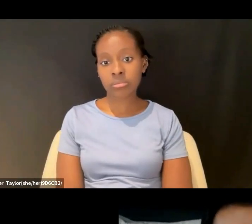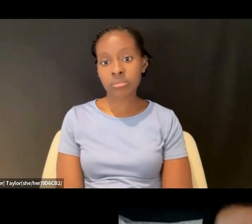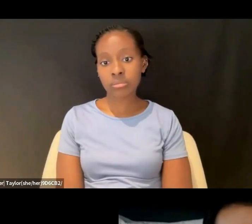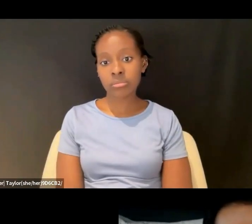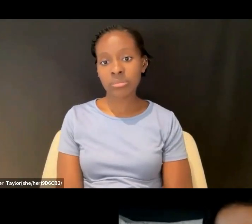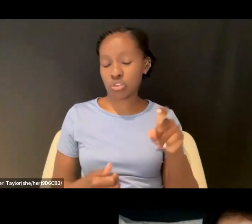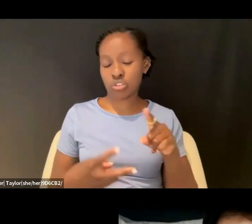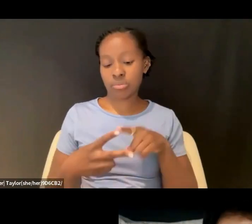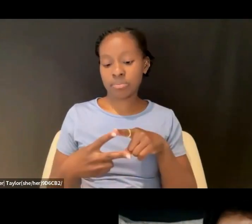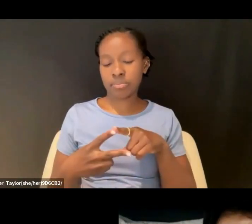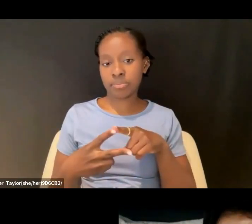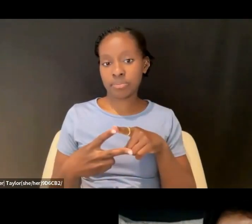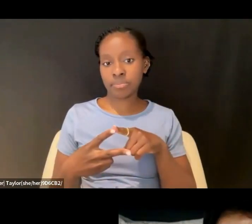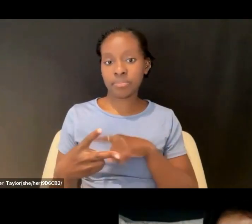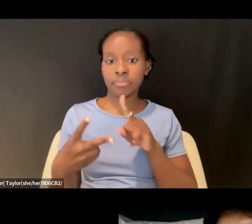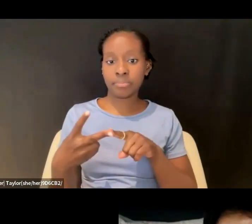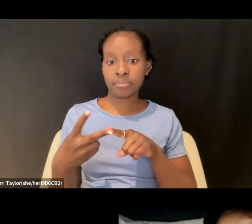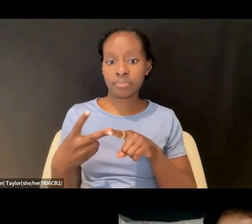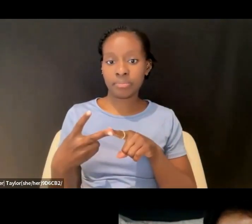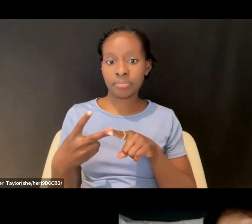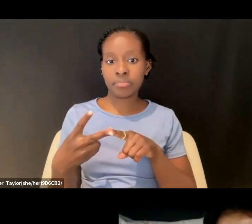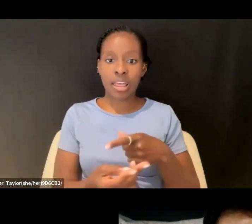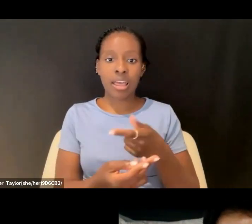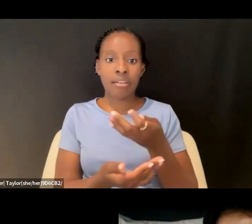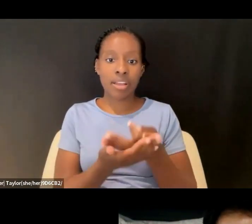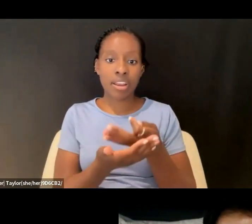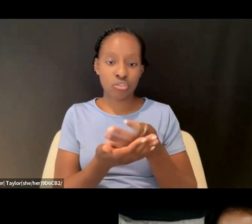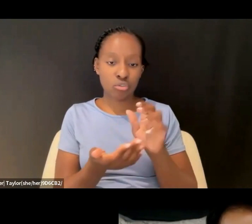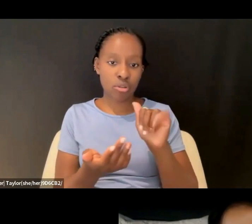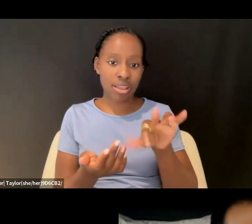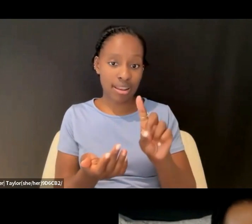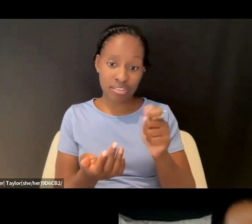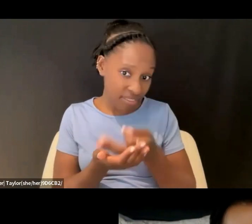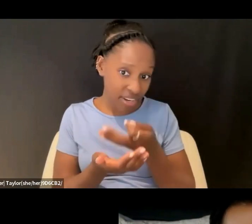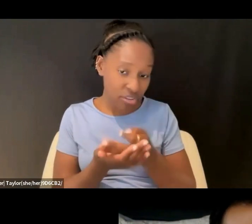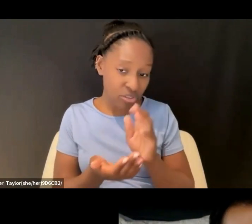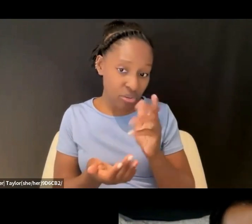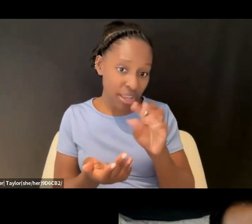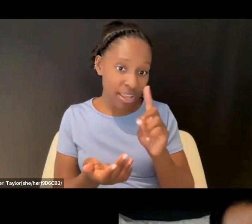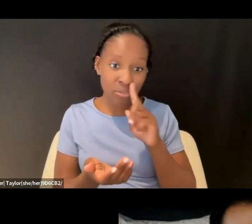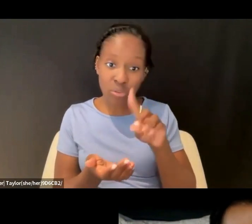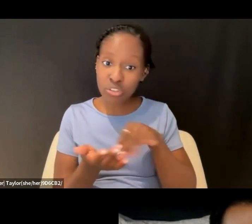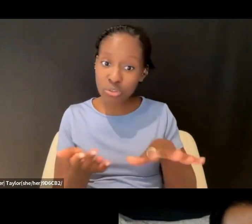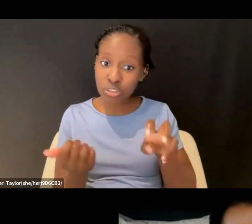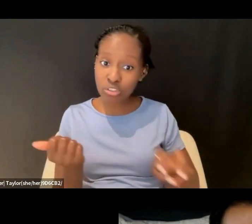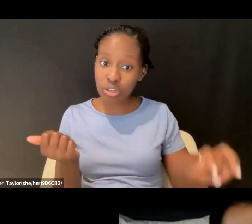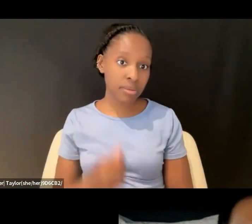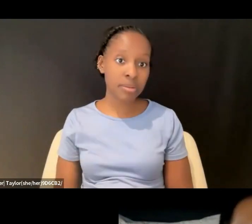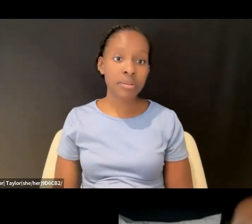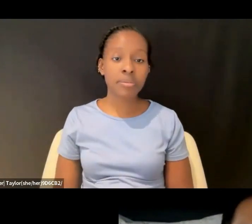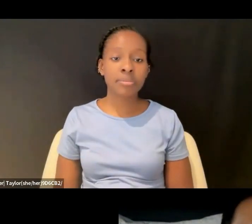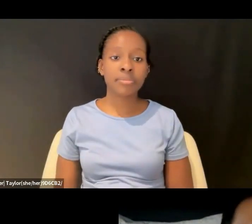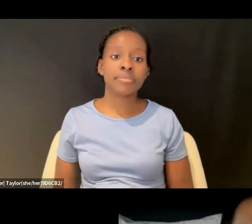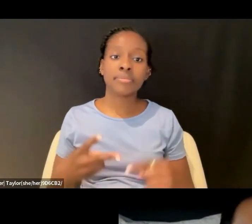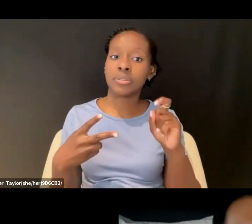first question. Yeah, the second question is regarding financial aid. Is there any financial aid for students traveling? So